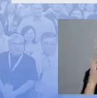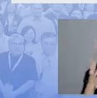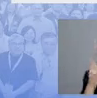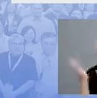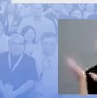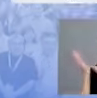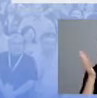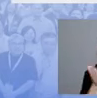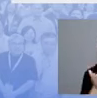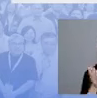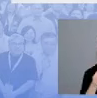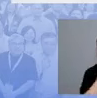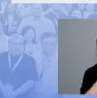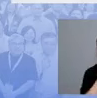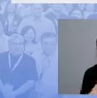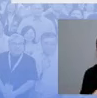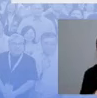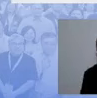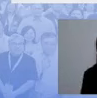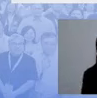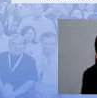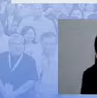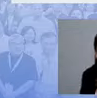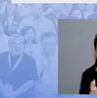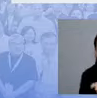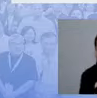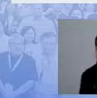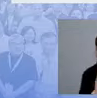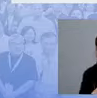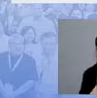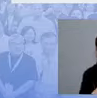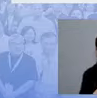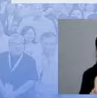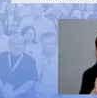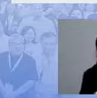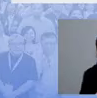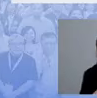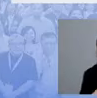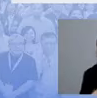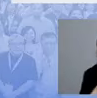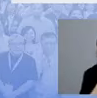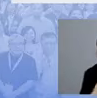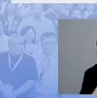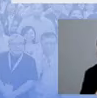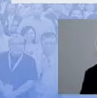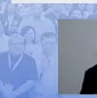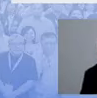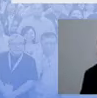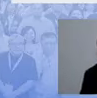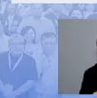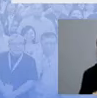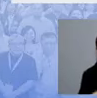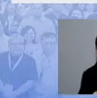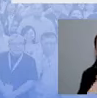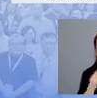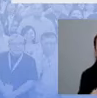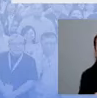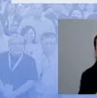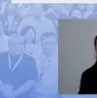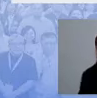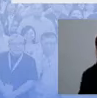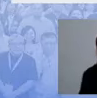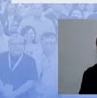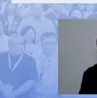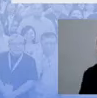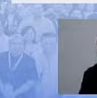this policy understanding, policy advocacy, the word policy solution itself, to the grassroots people, grassroots leaders,